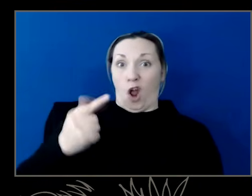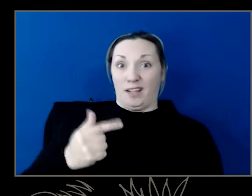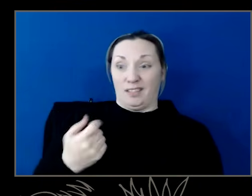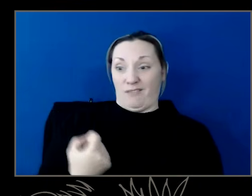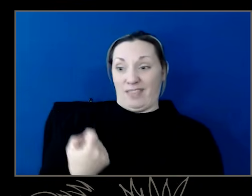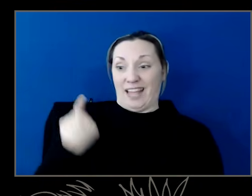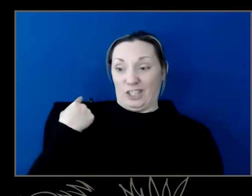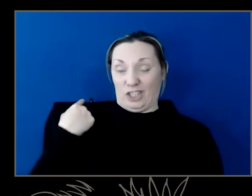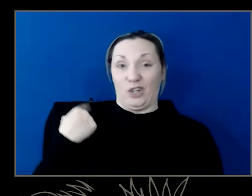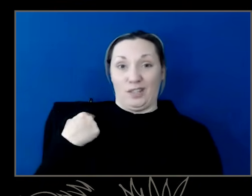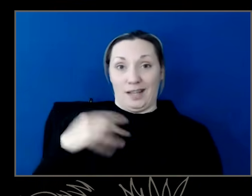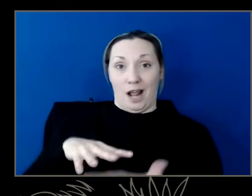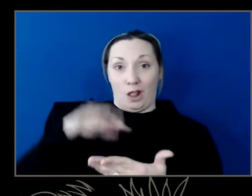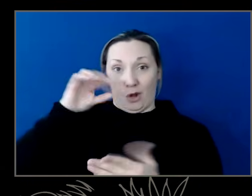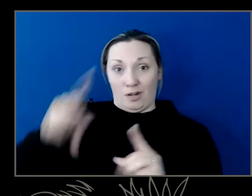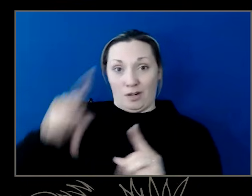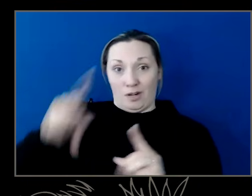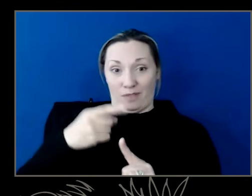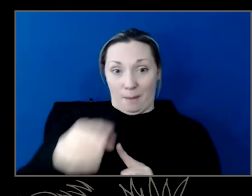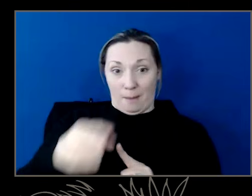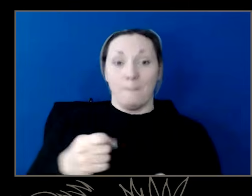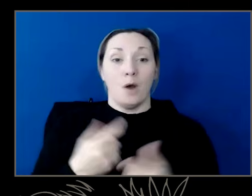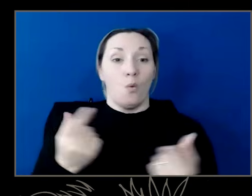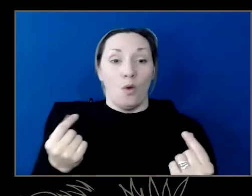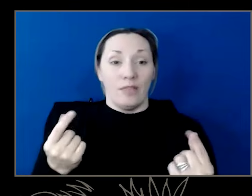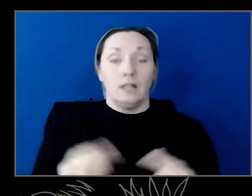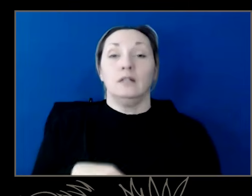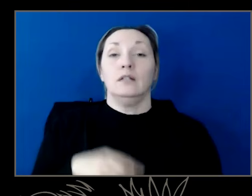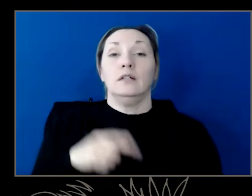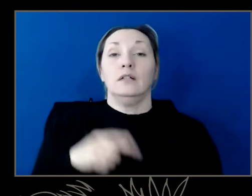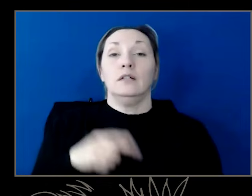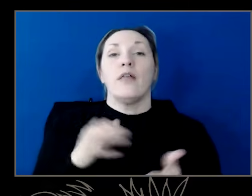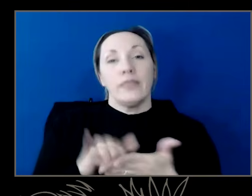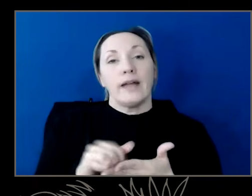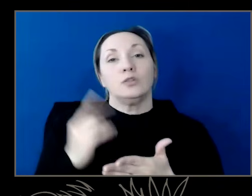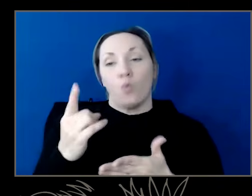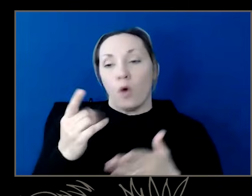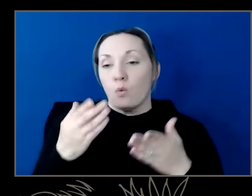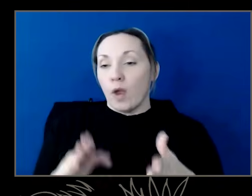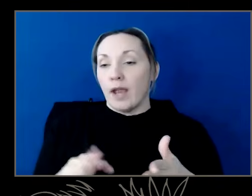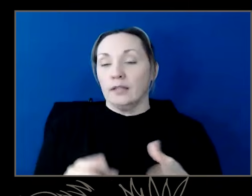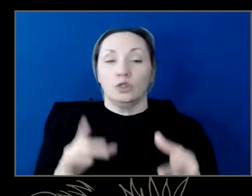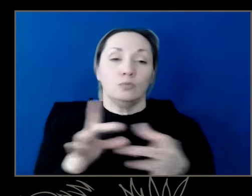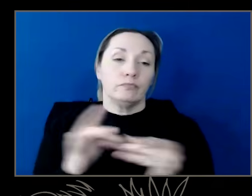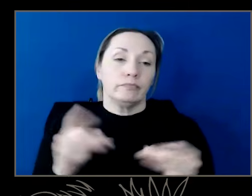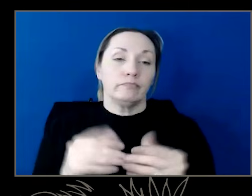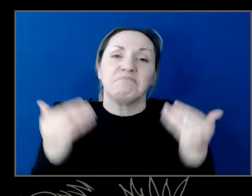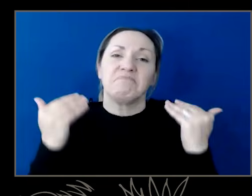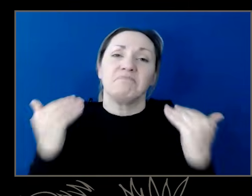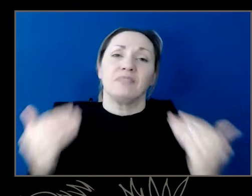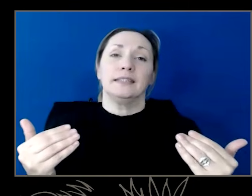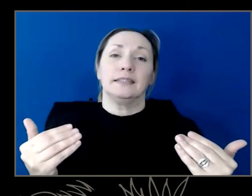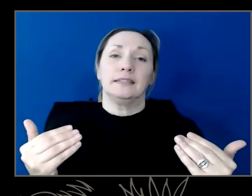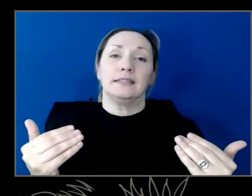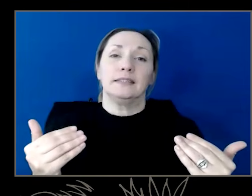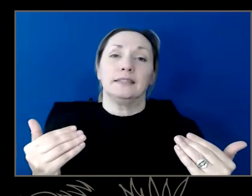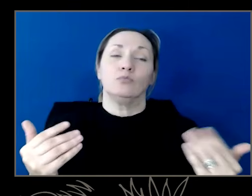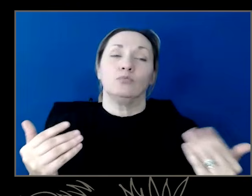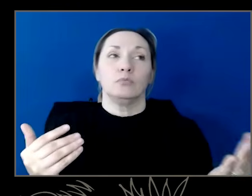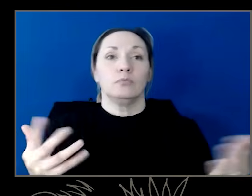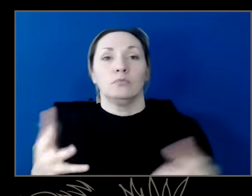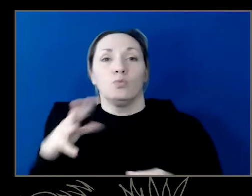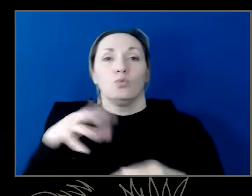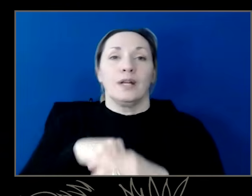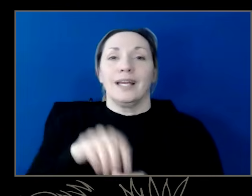them. And what they actually are a way to say, let's bring in the